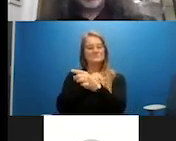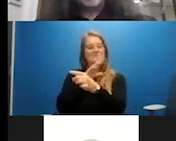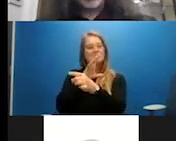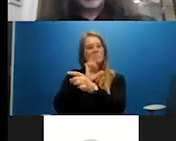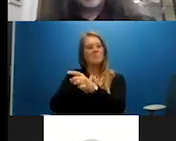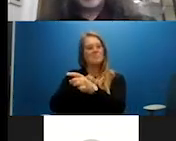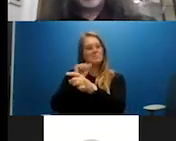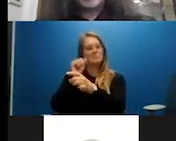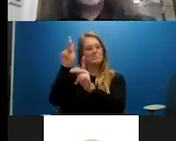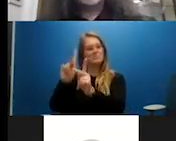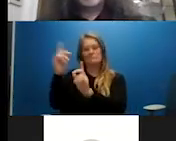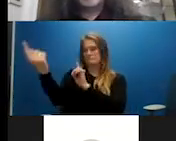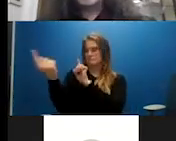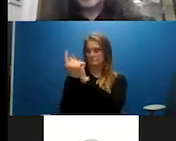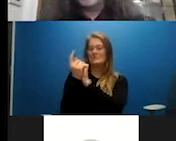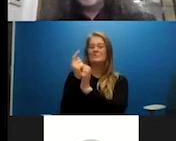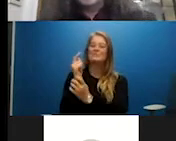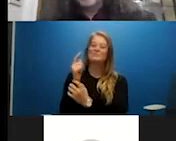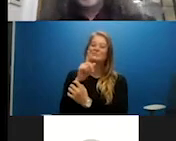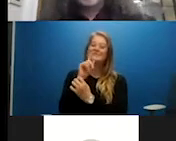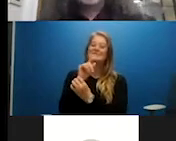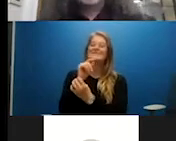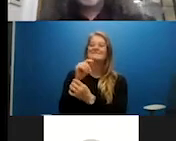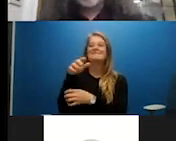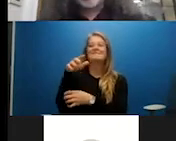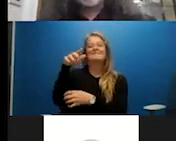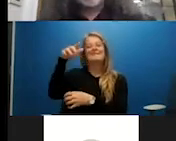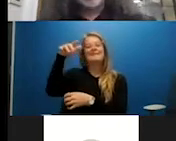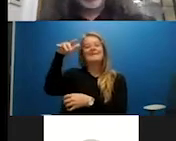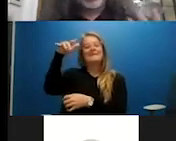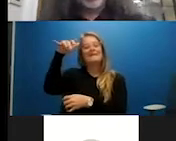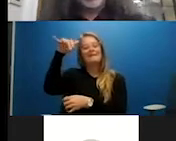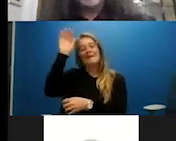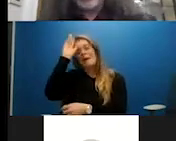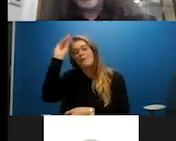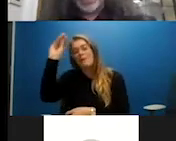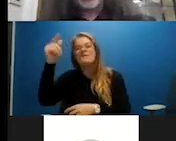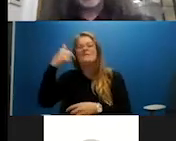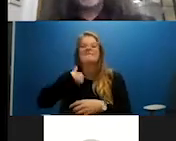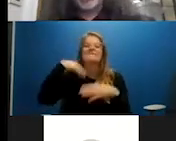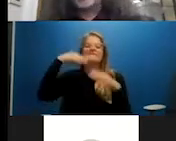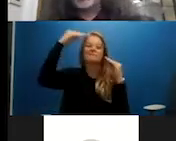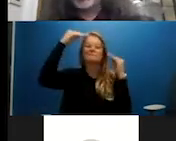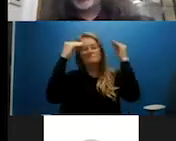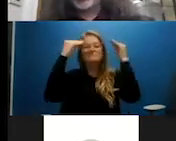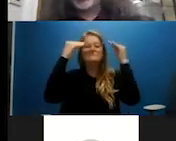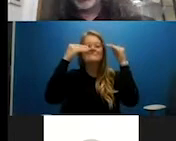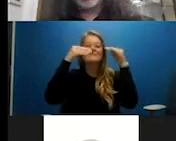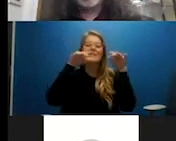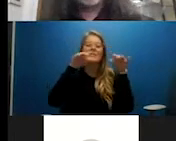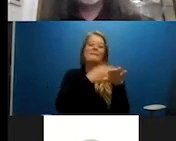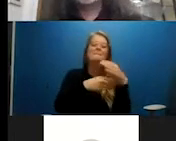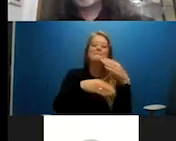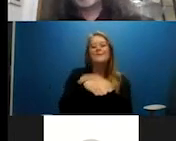to me. He was an old school cowboy. He had the battered hat and the battered boots, the